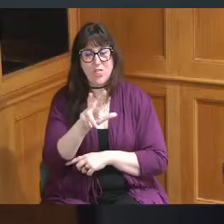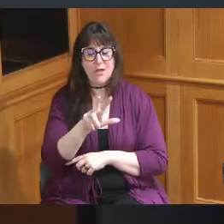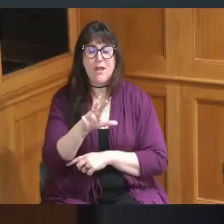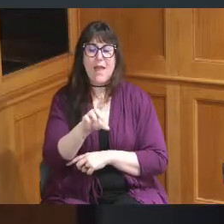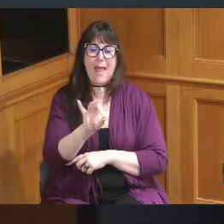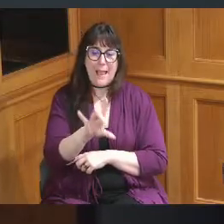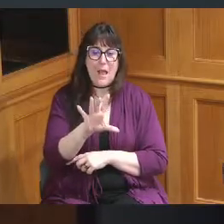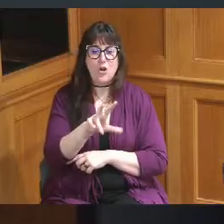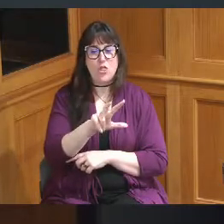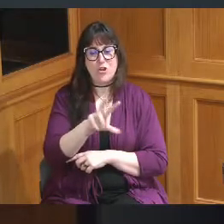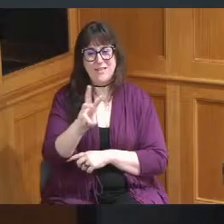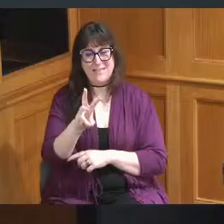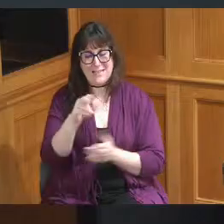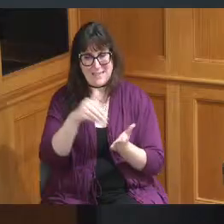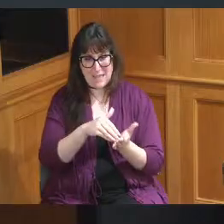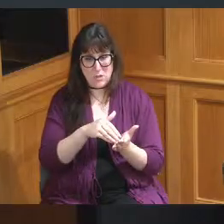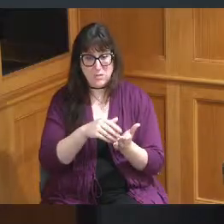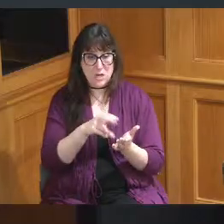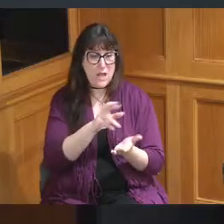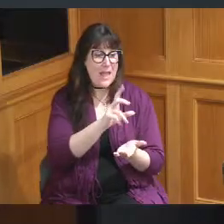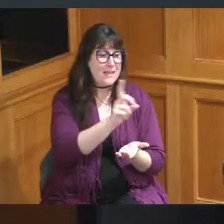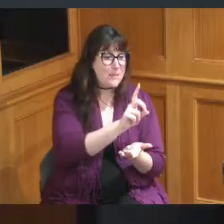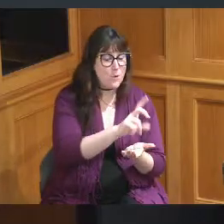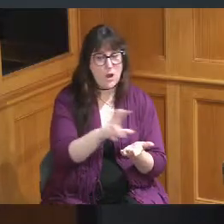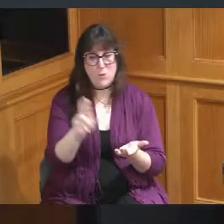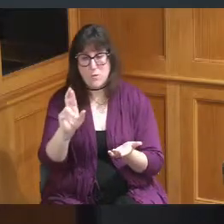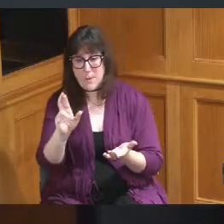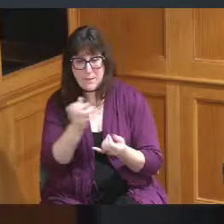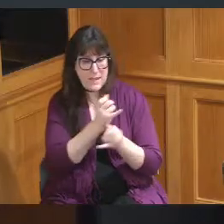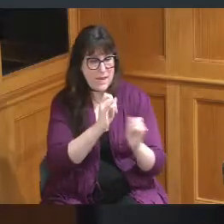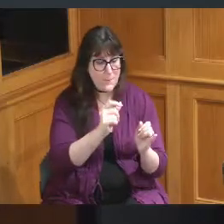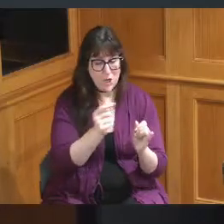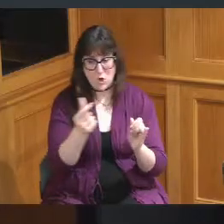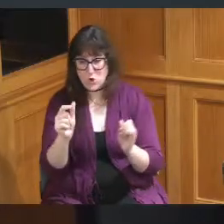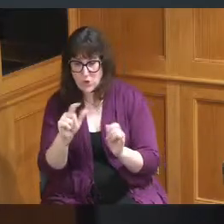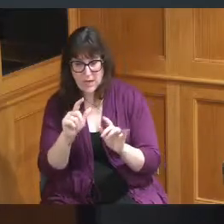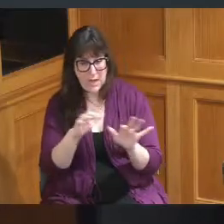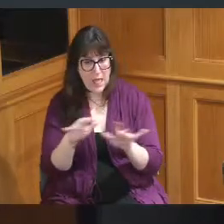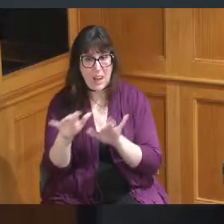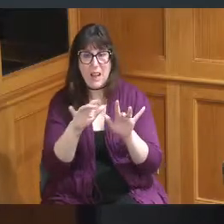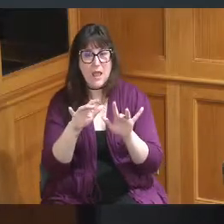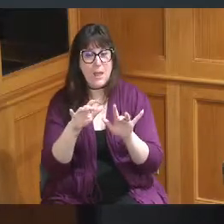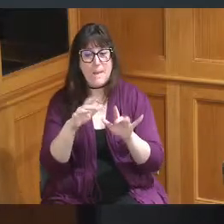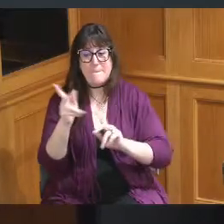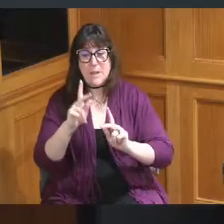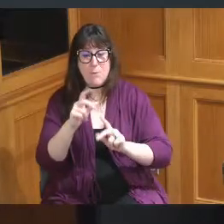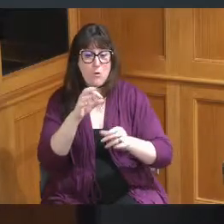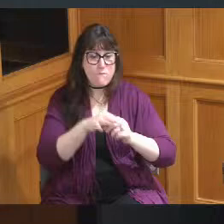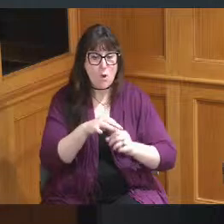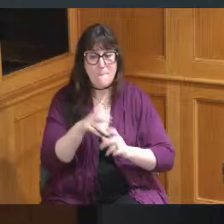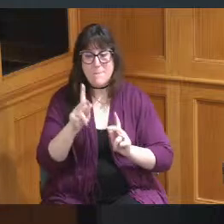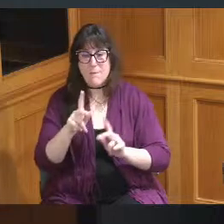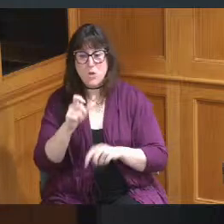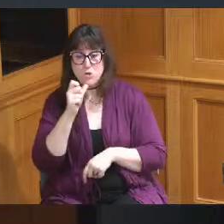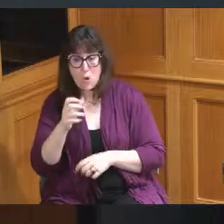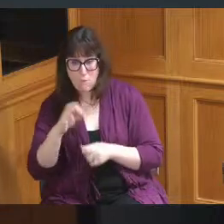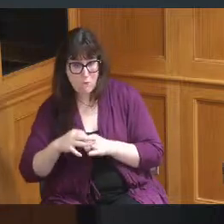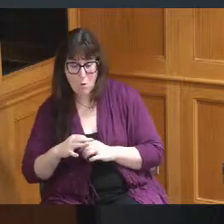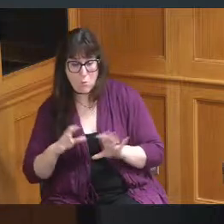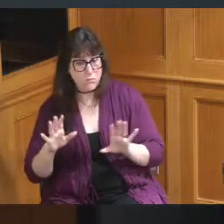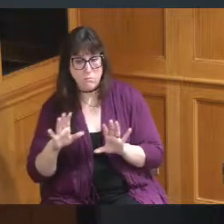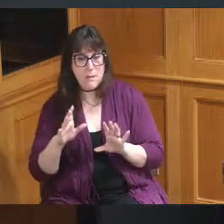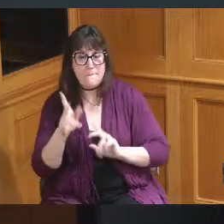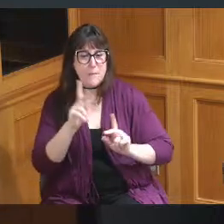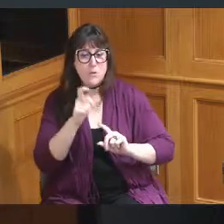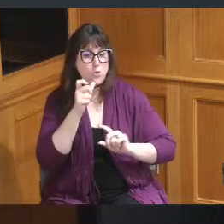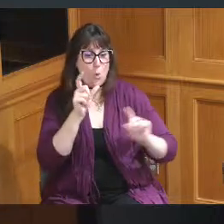which includes Democrats, Republicans, Independent, Green Party, those that don't vote, those that never go to the